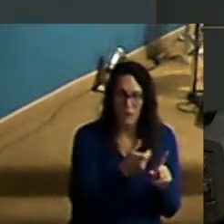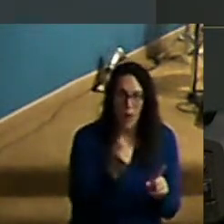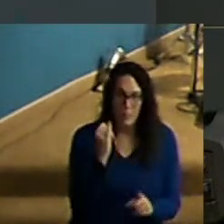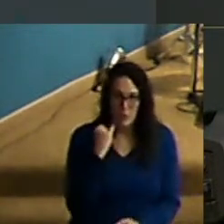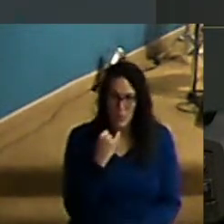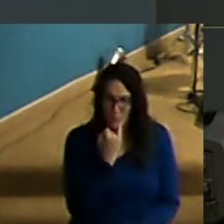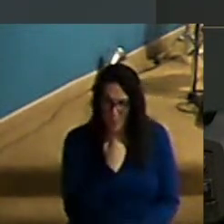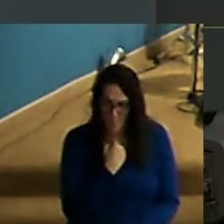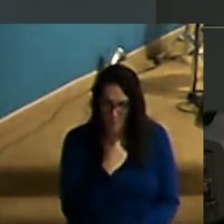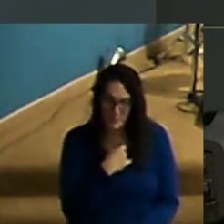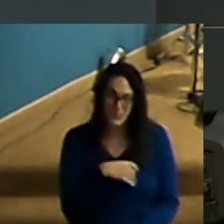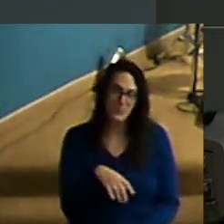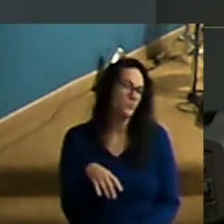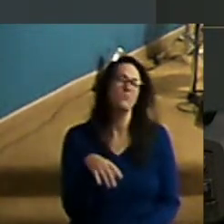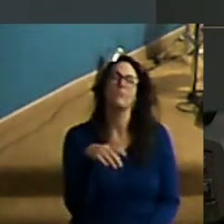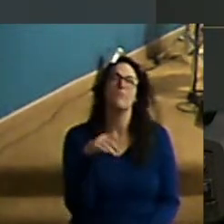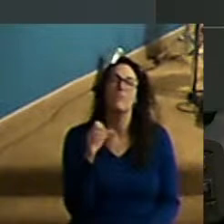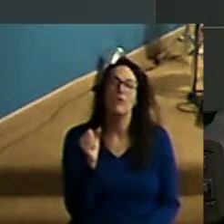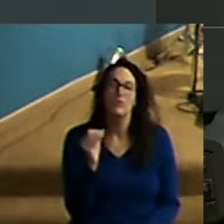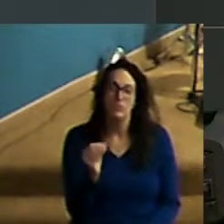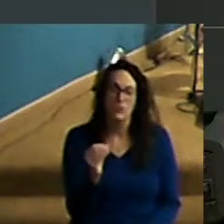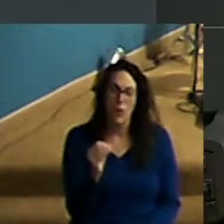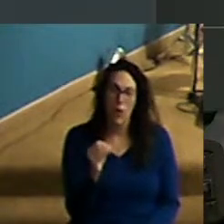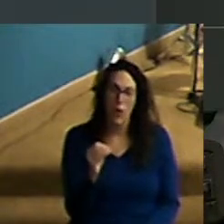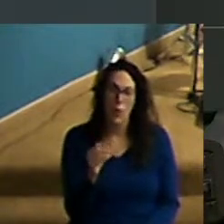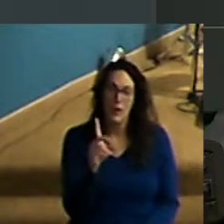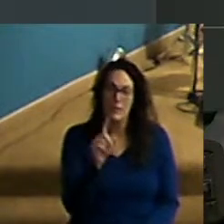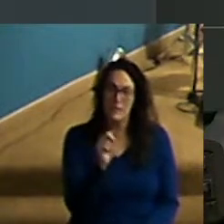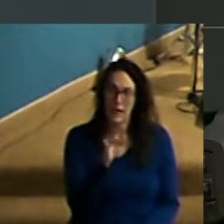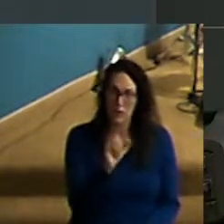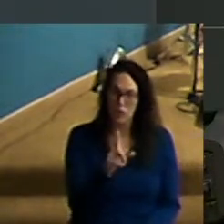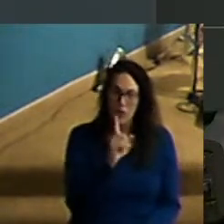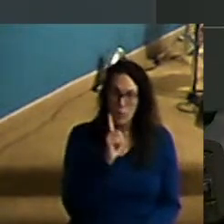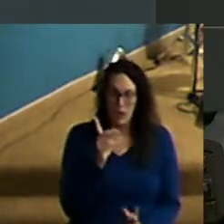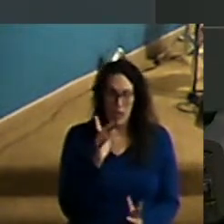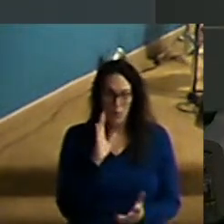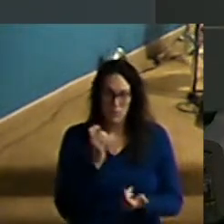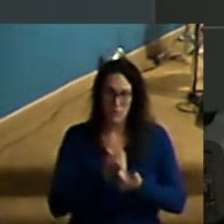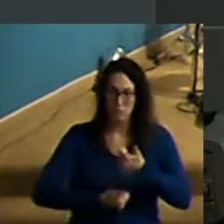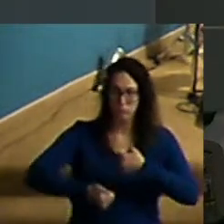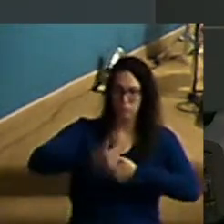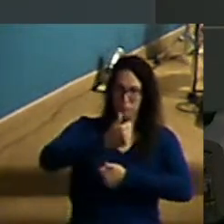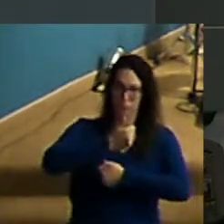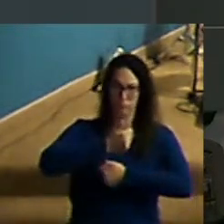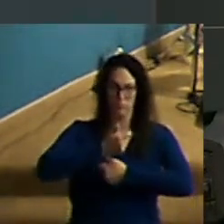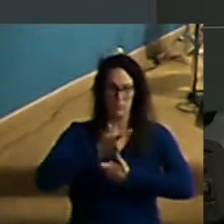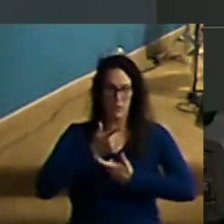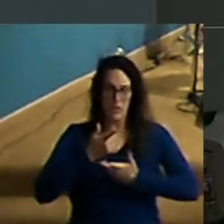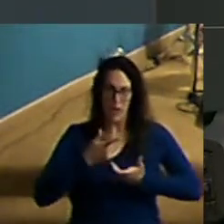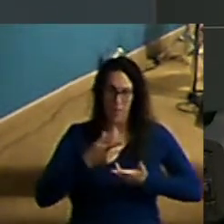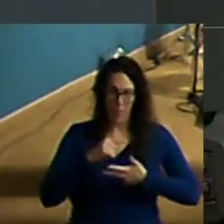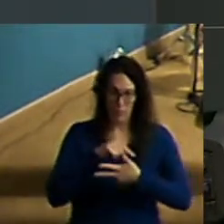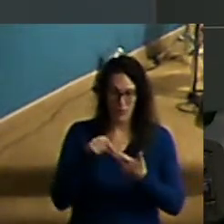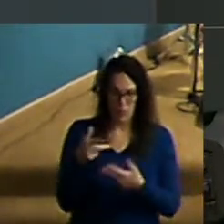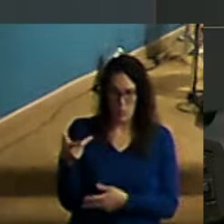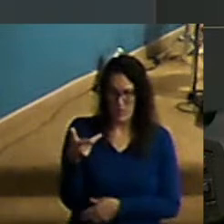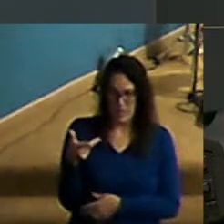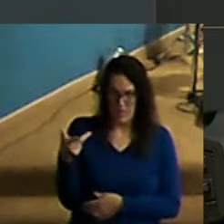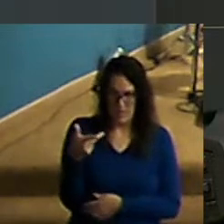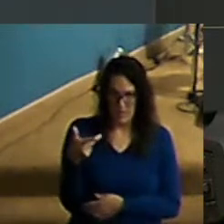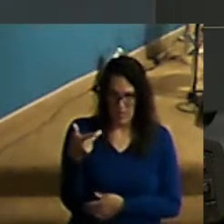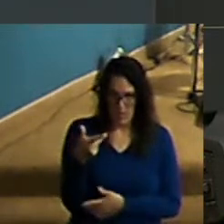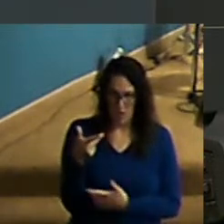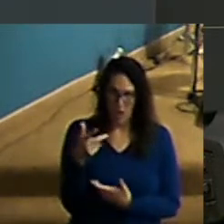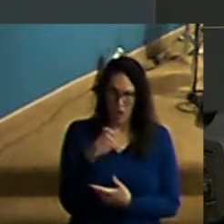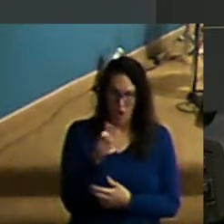might not suffer loss. Verse 3, now Daniel so distinguished himself among the administrators and the satraps